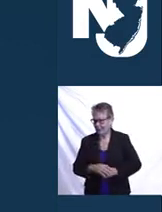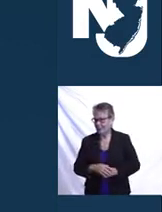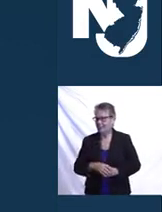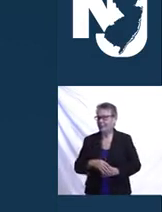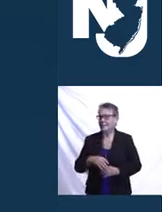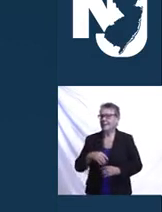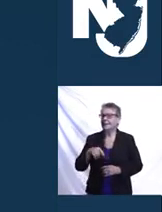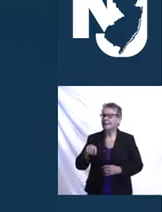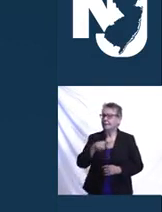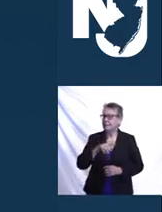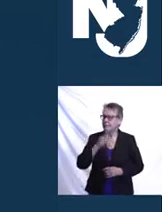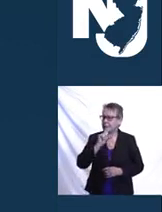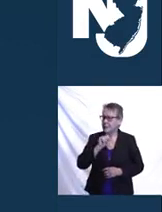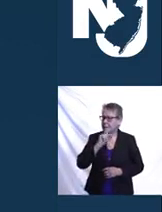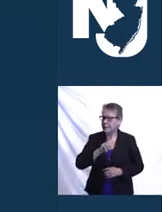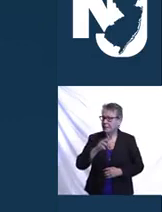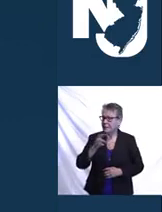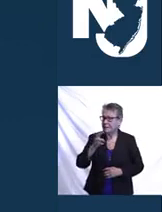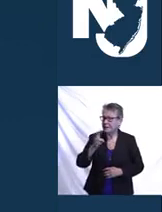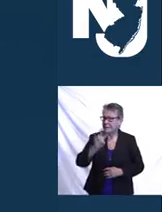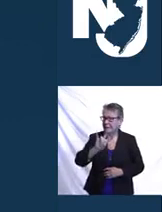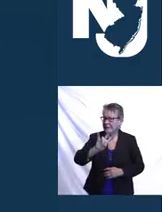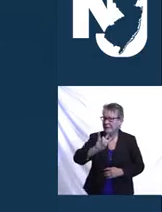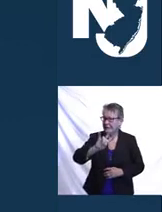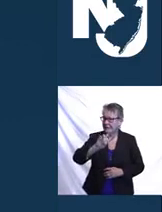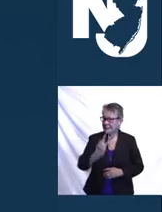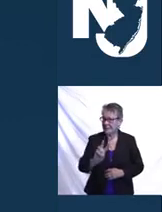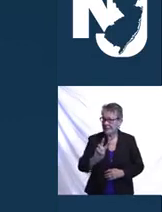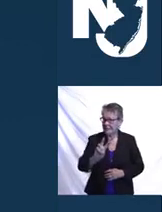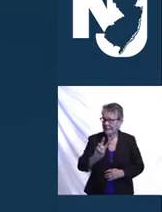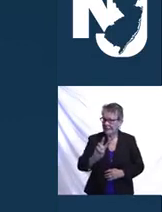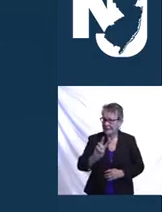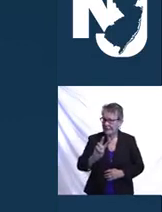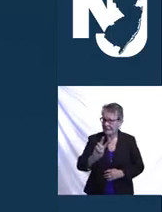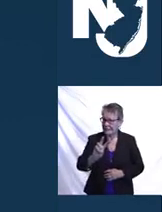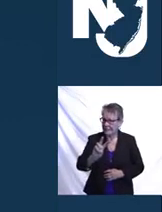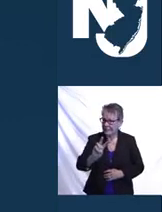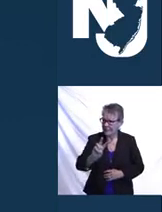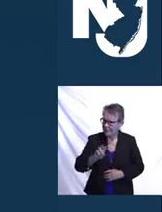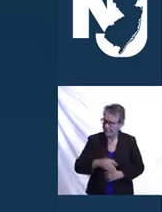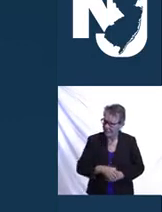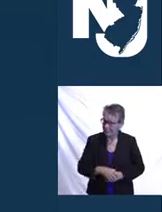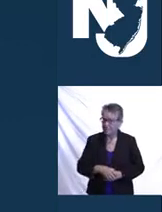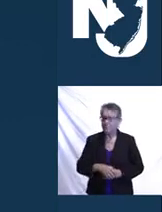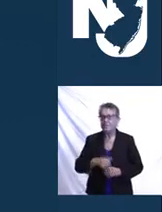God bless and watch over her memory and the family she leaves behind. And